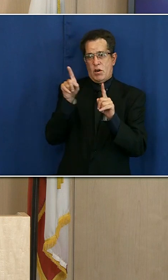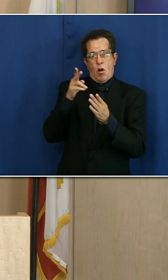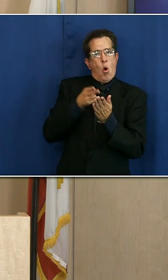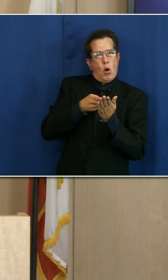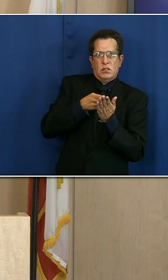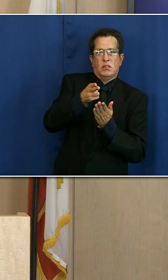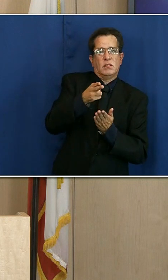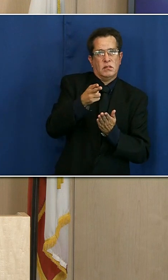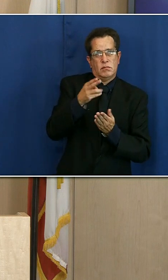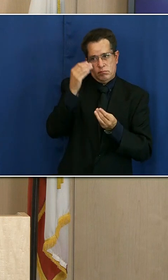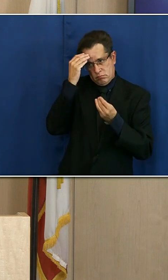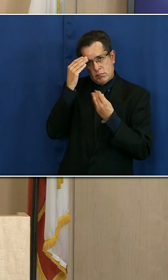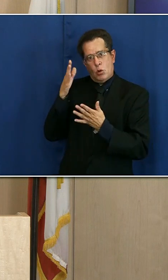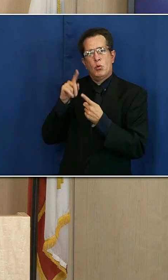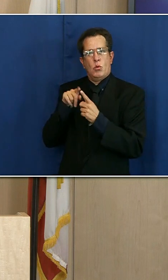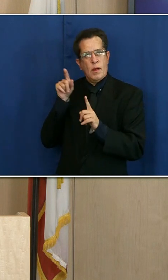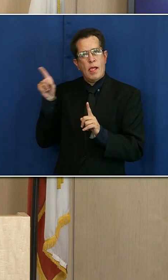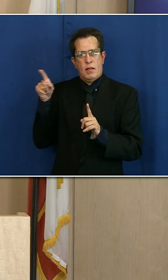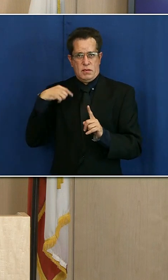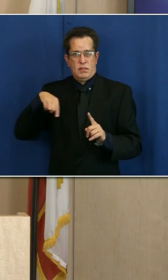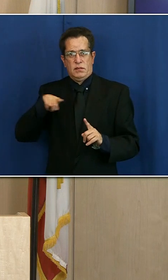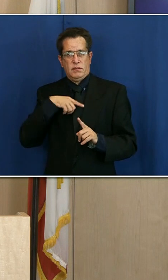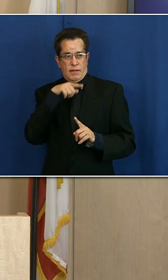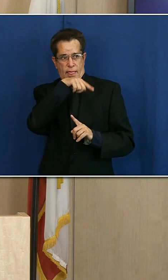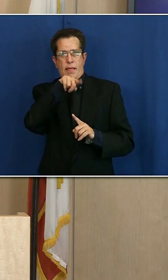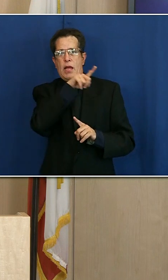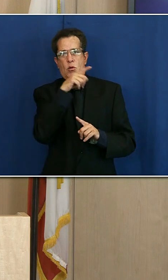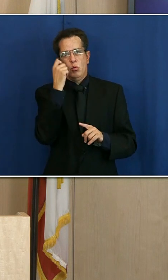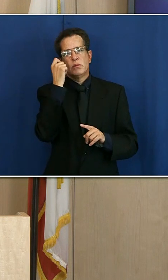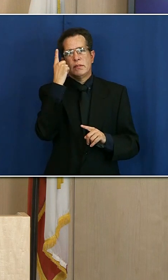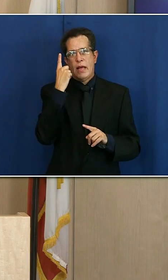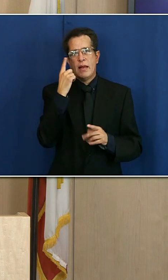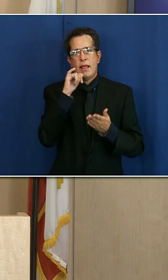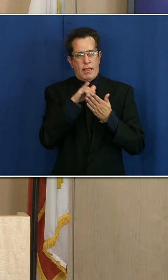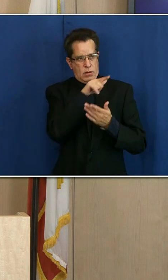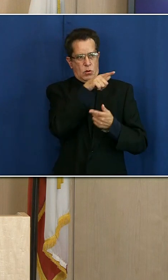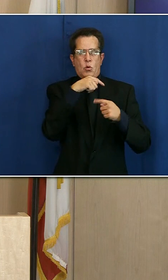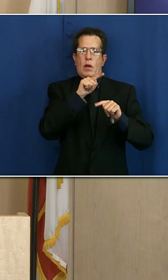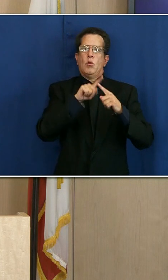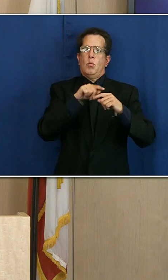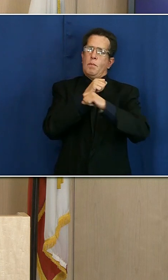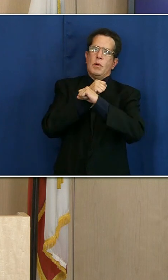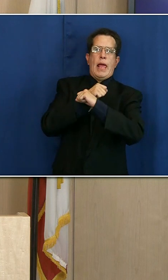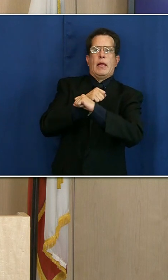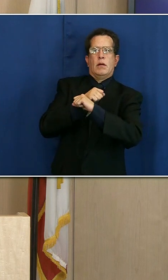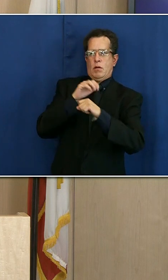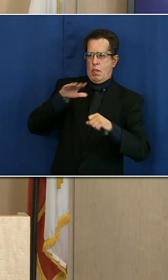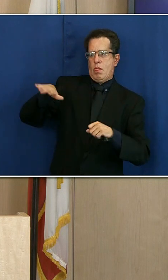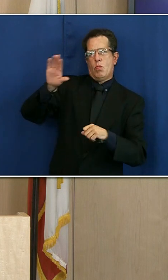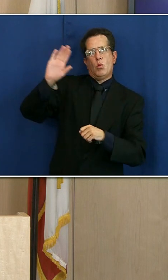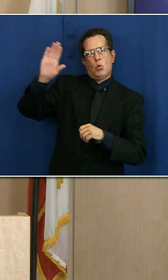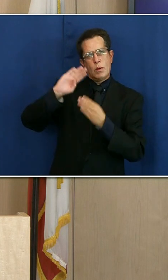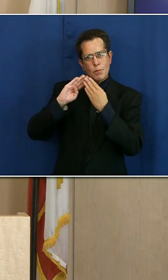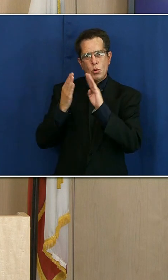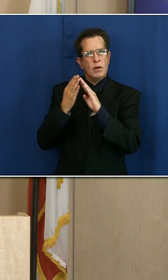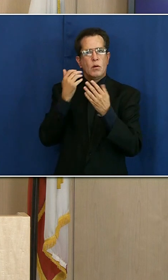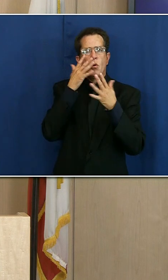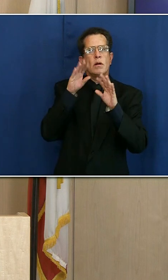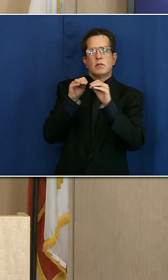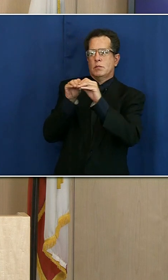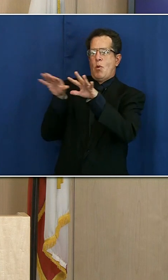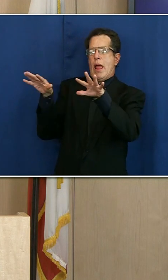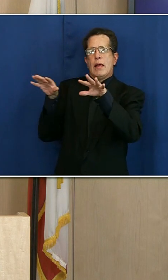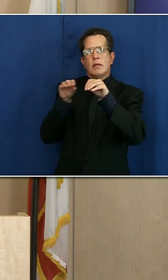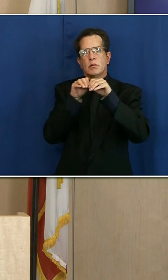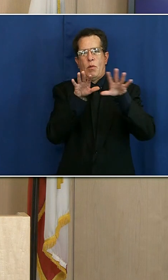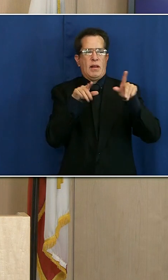forthright because they understand that what they're doing is protecting their community, their classmates,